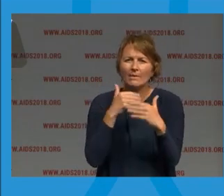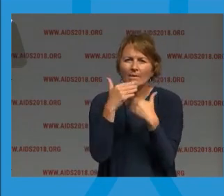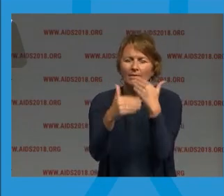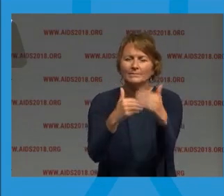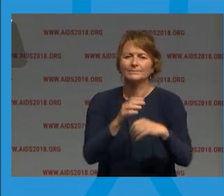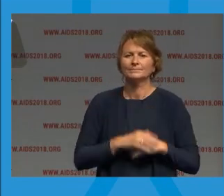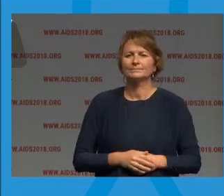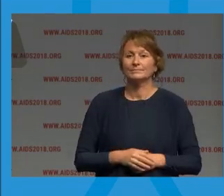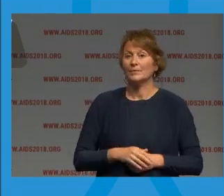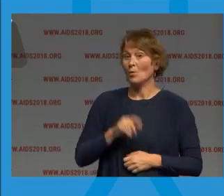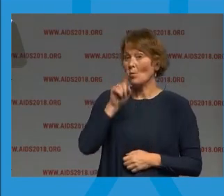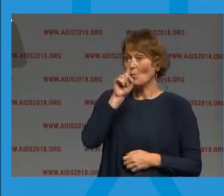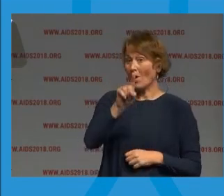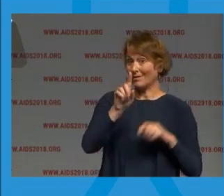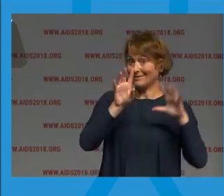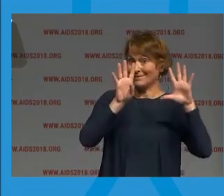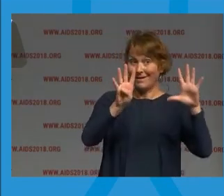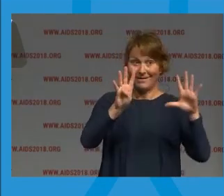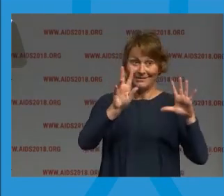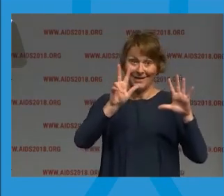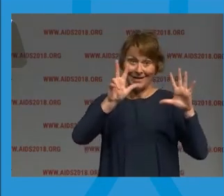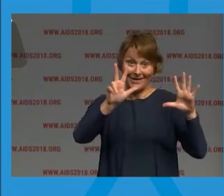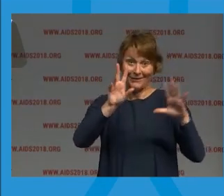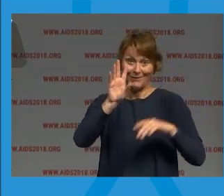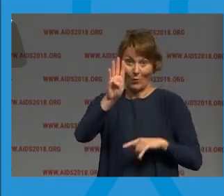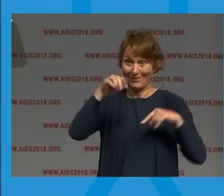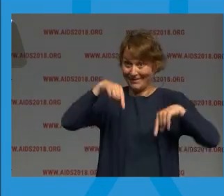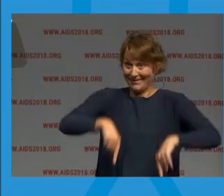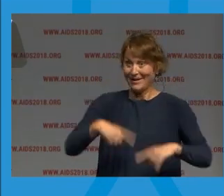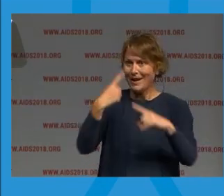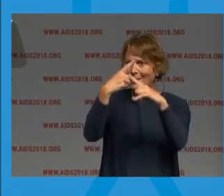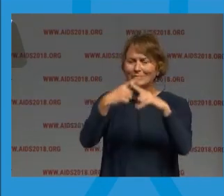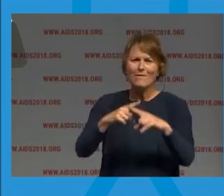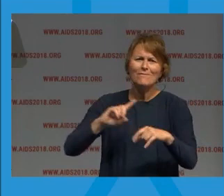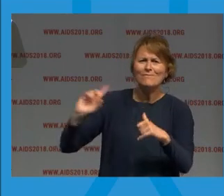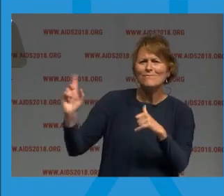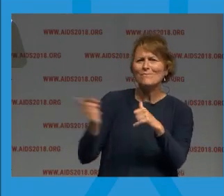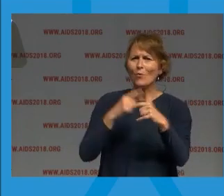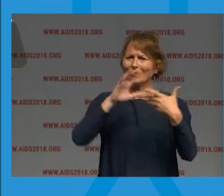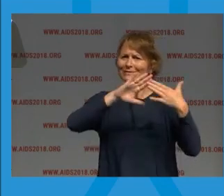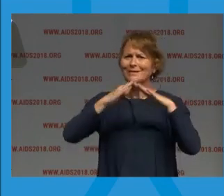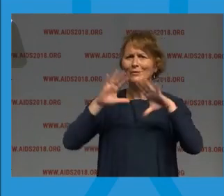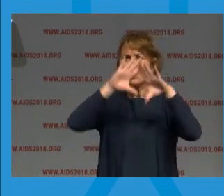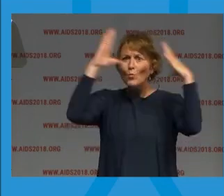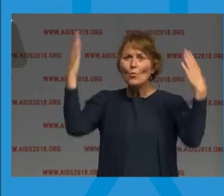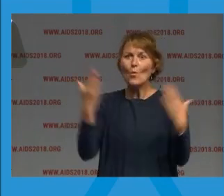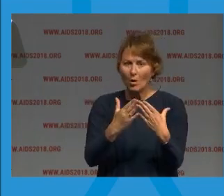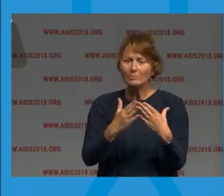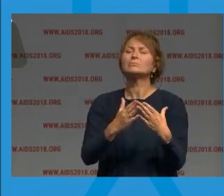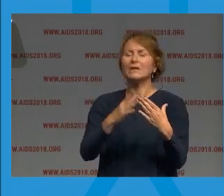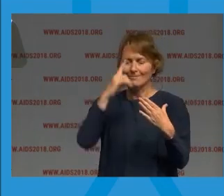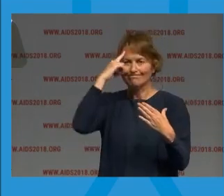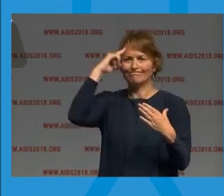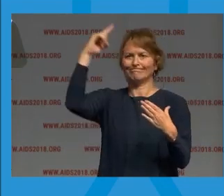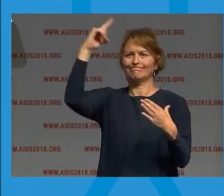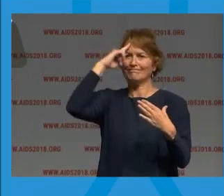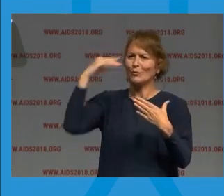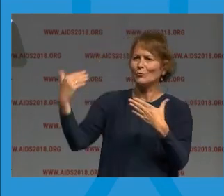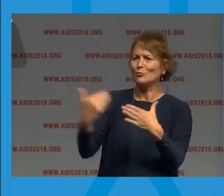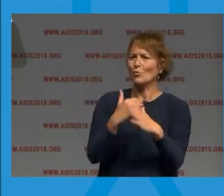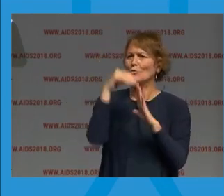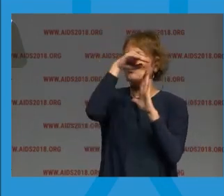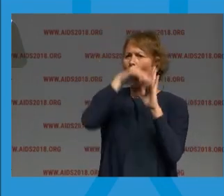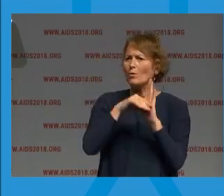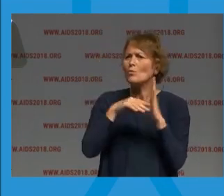1984, Amsterdam became the first city in the world to implement a needle and syringe program. One of the